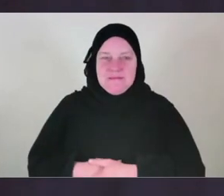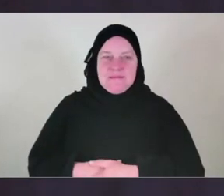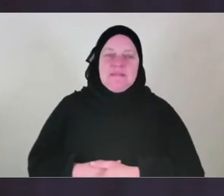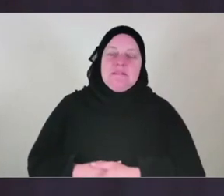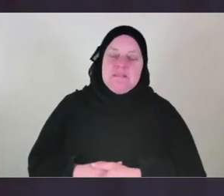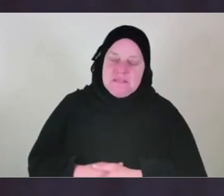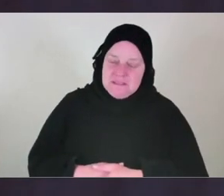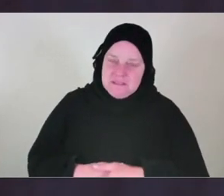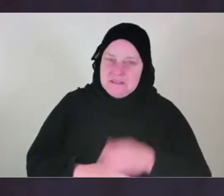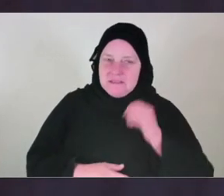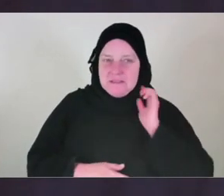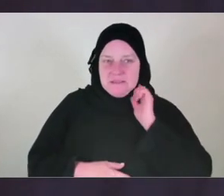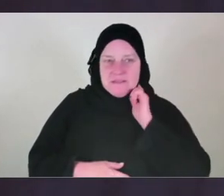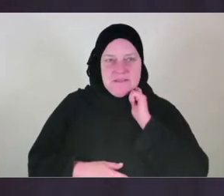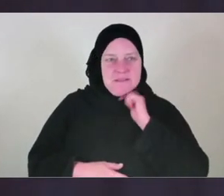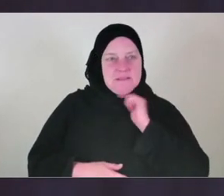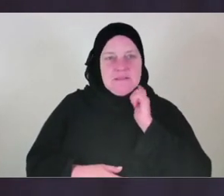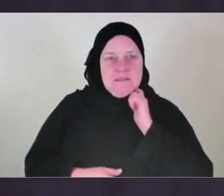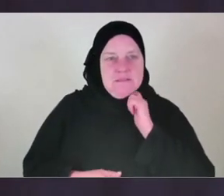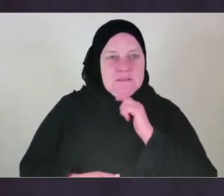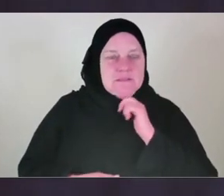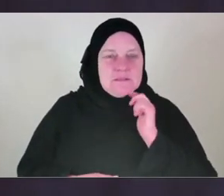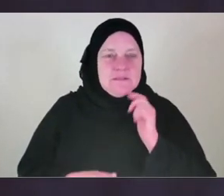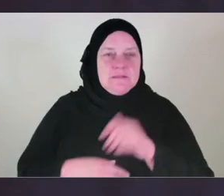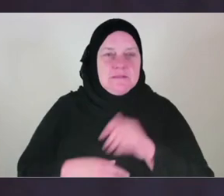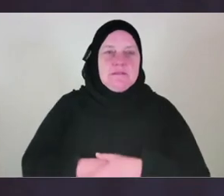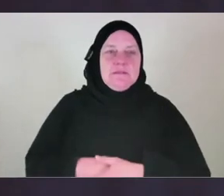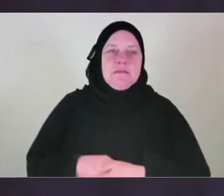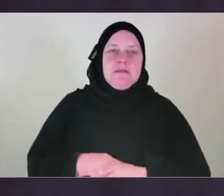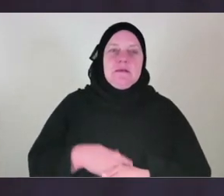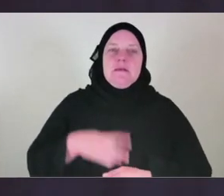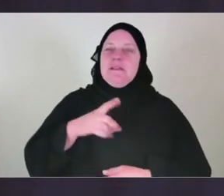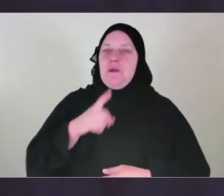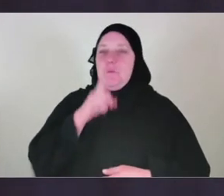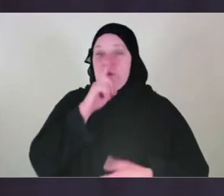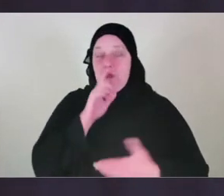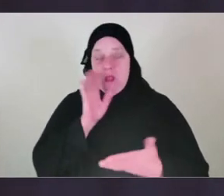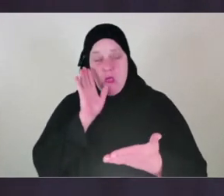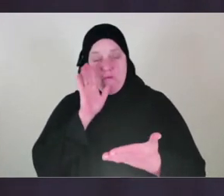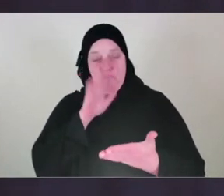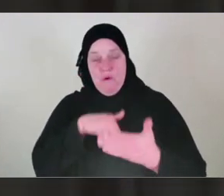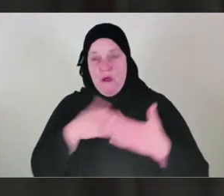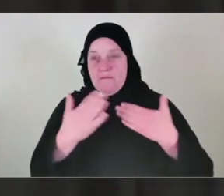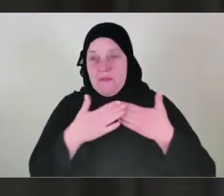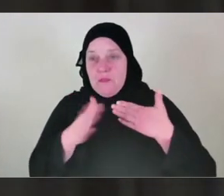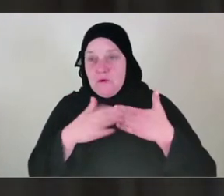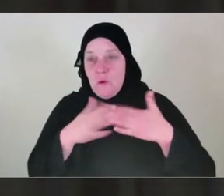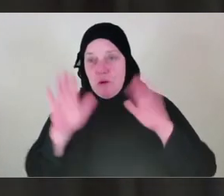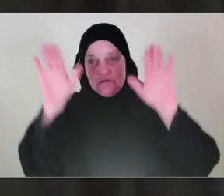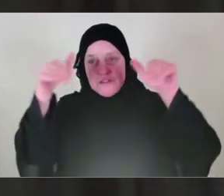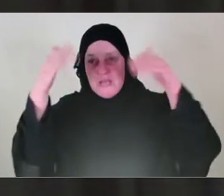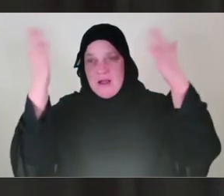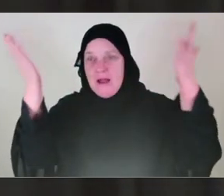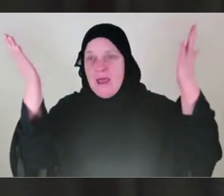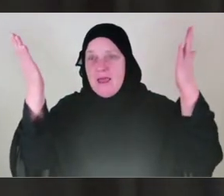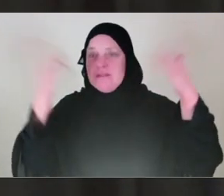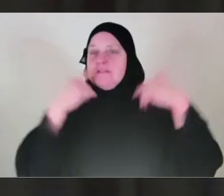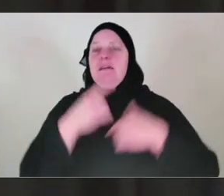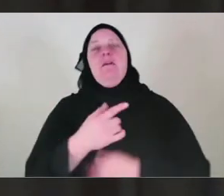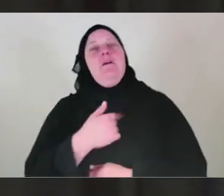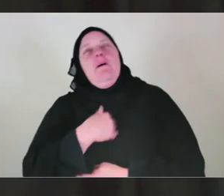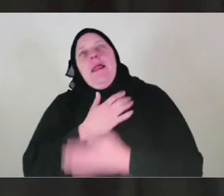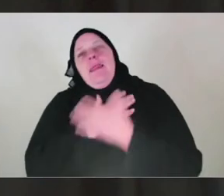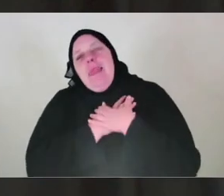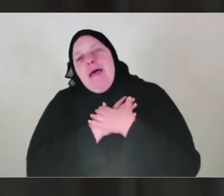looked good then. I was young then. No, but I like being old. Put me in there really old and fragile. Just put me in like that.